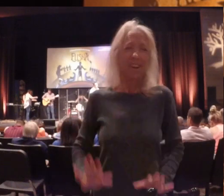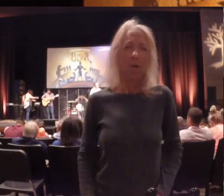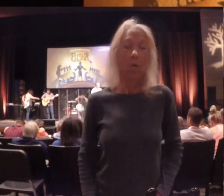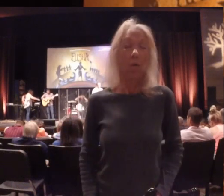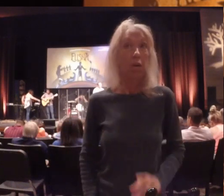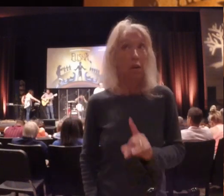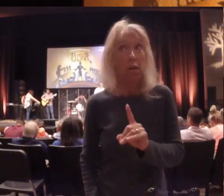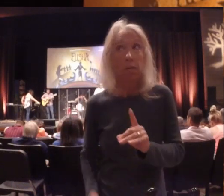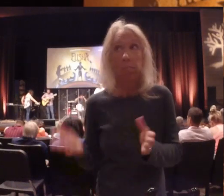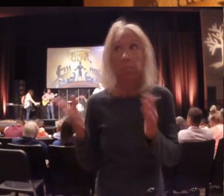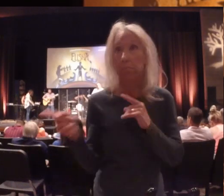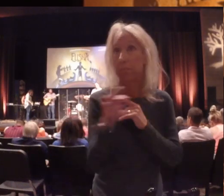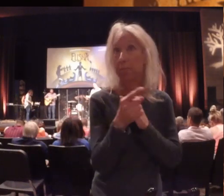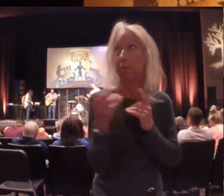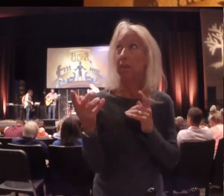your faith